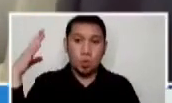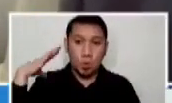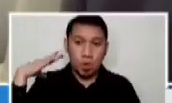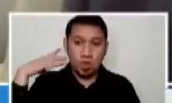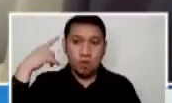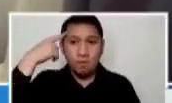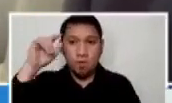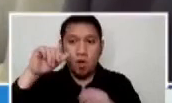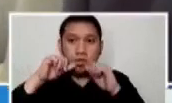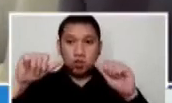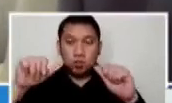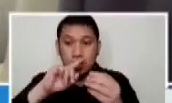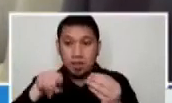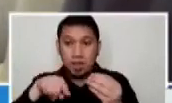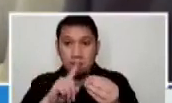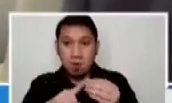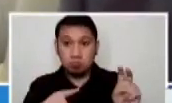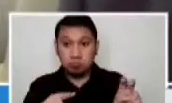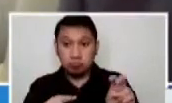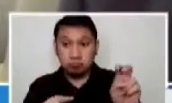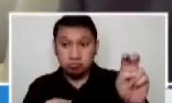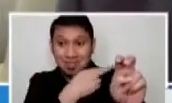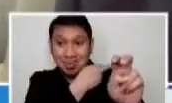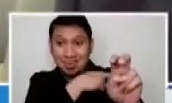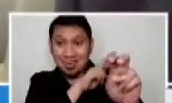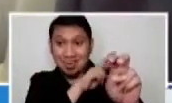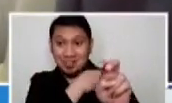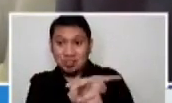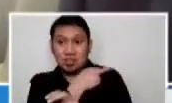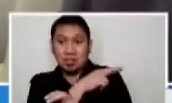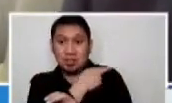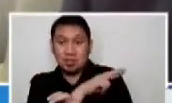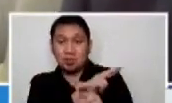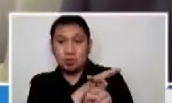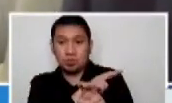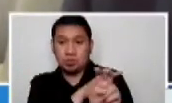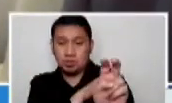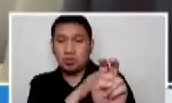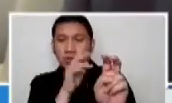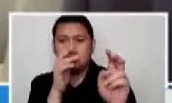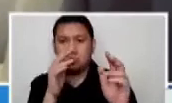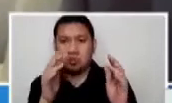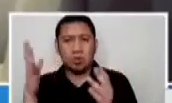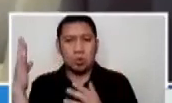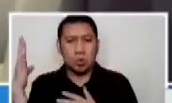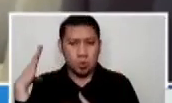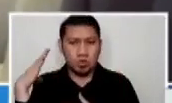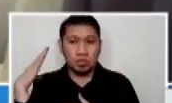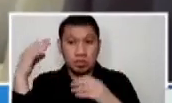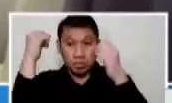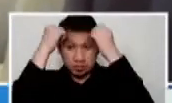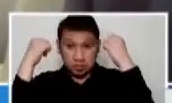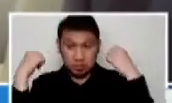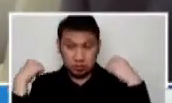9,000. Under that situation, baka i-reduce ng to 4,500 lang. and